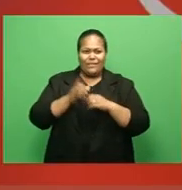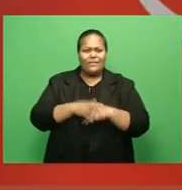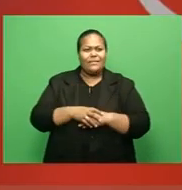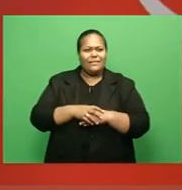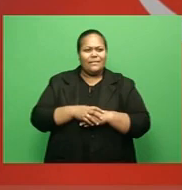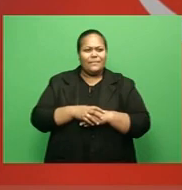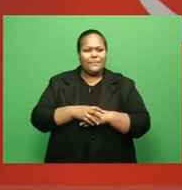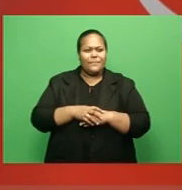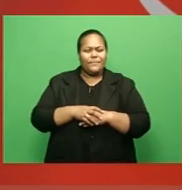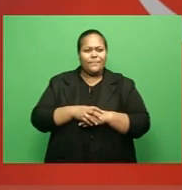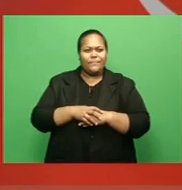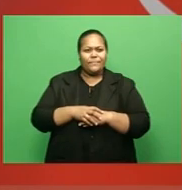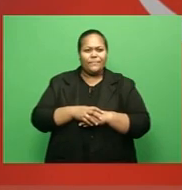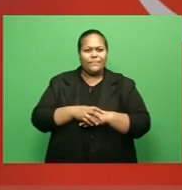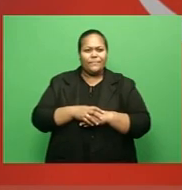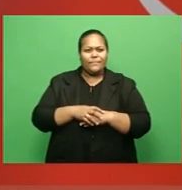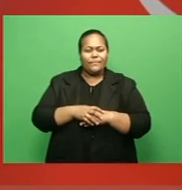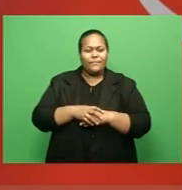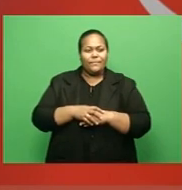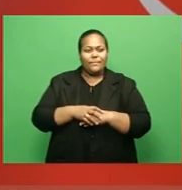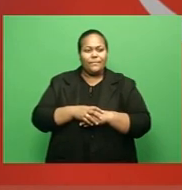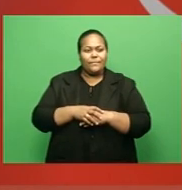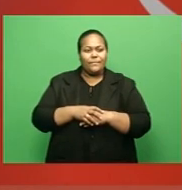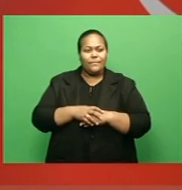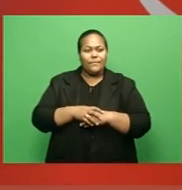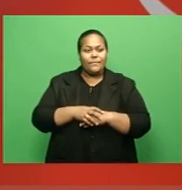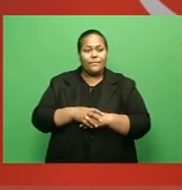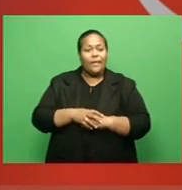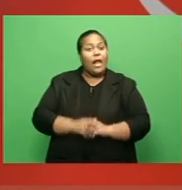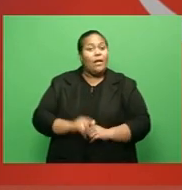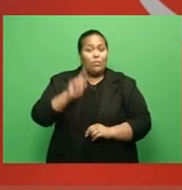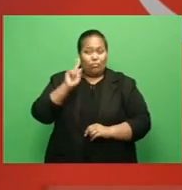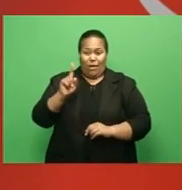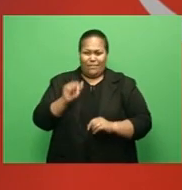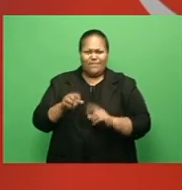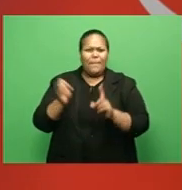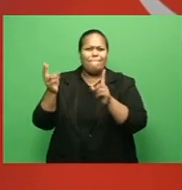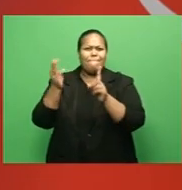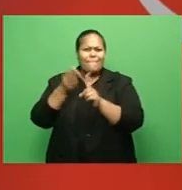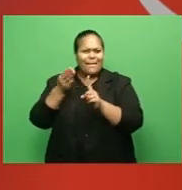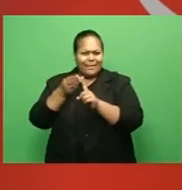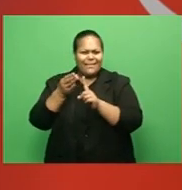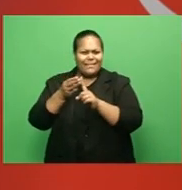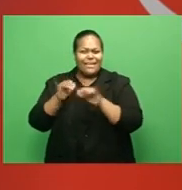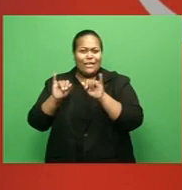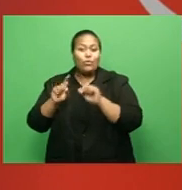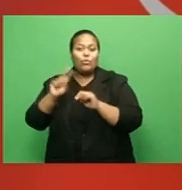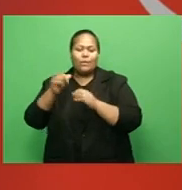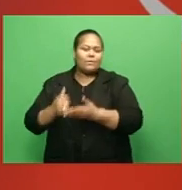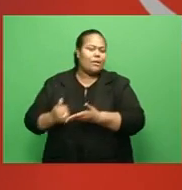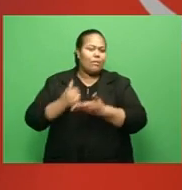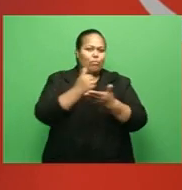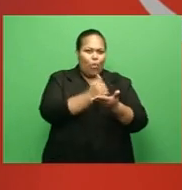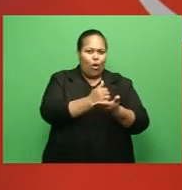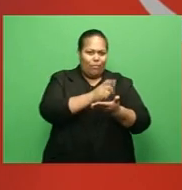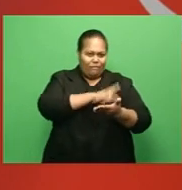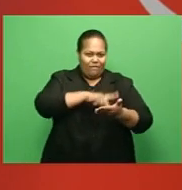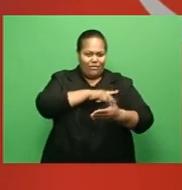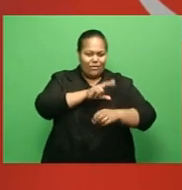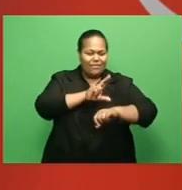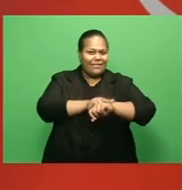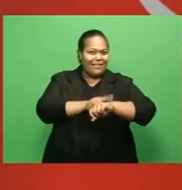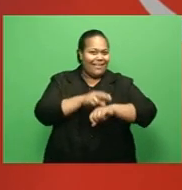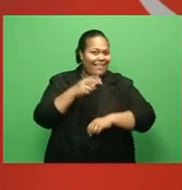our strengths or pillars has been about supporting the professional and the dentist, and by way of